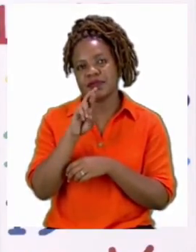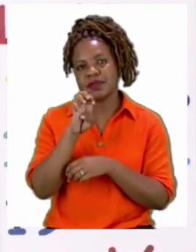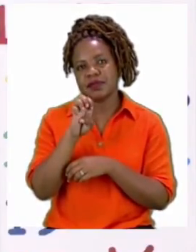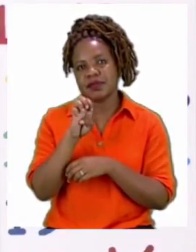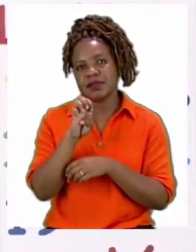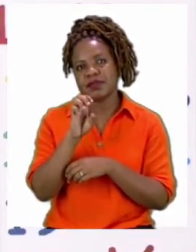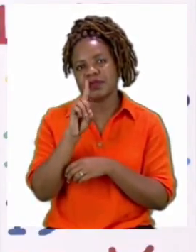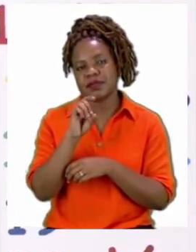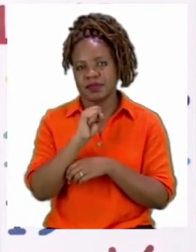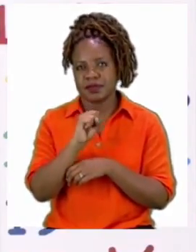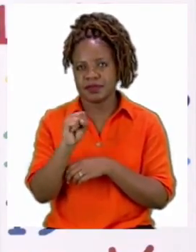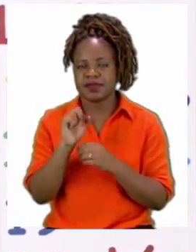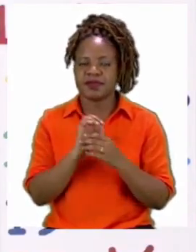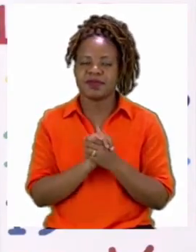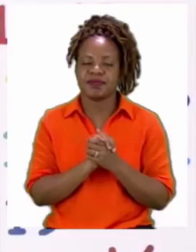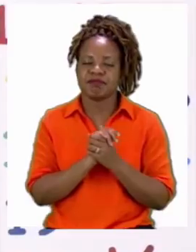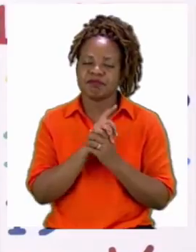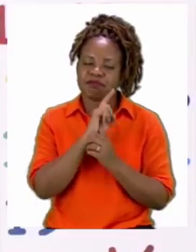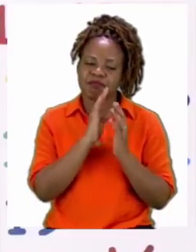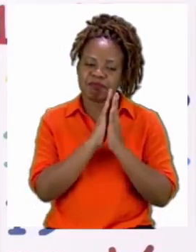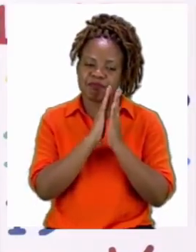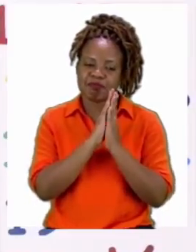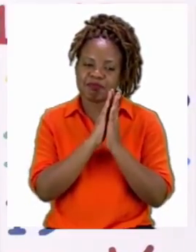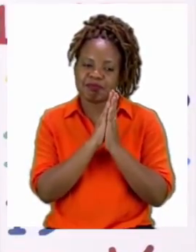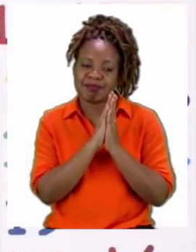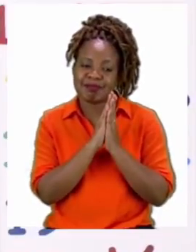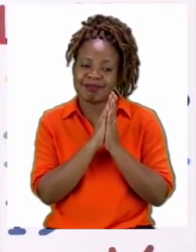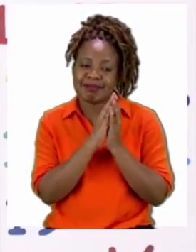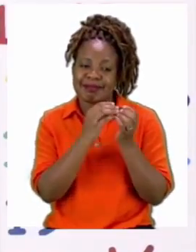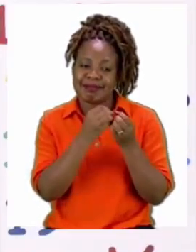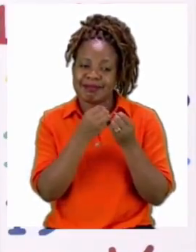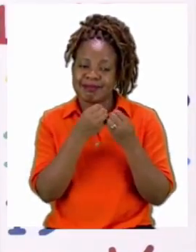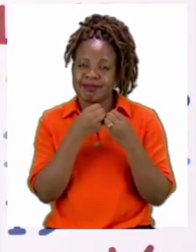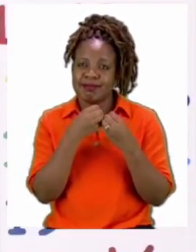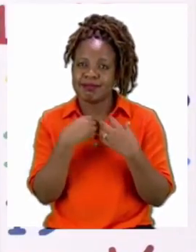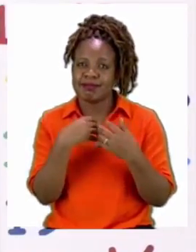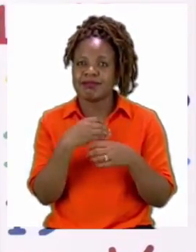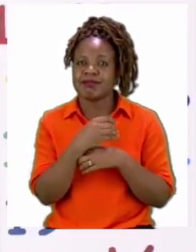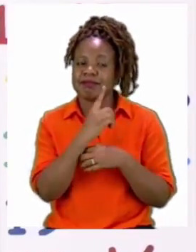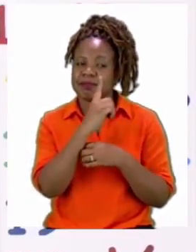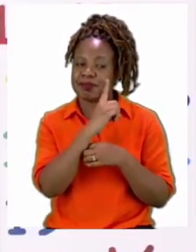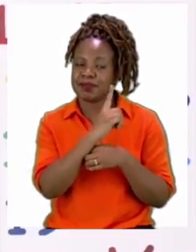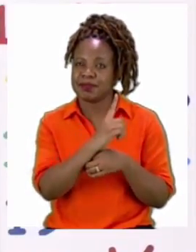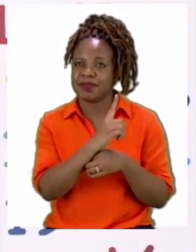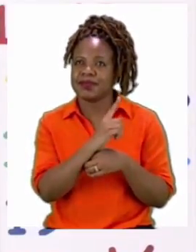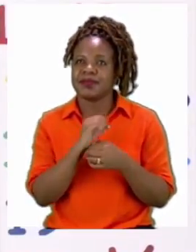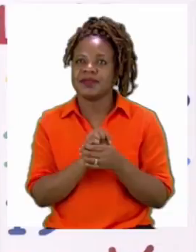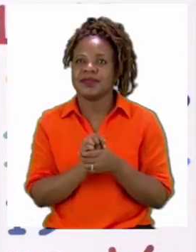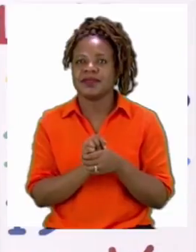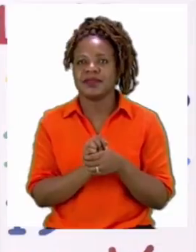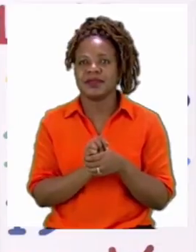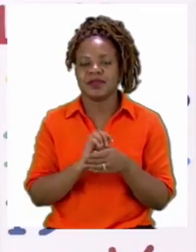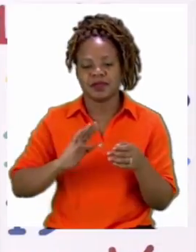we say, Grandpa Hundreds, please can you give us 10? We want to